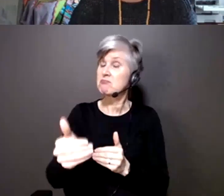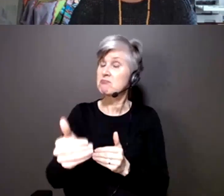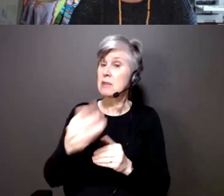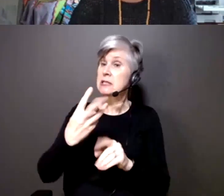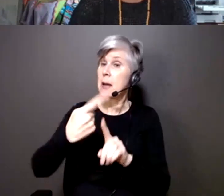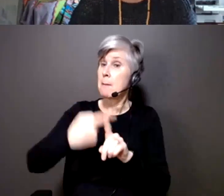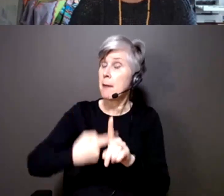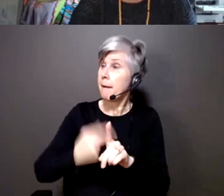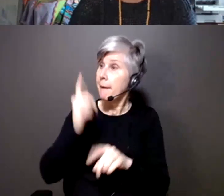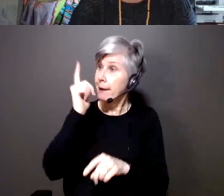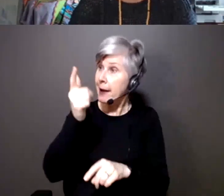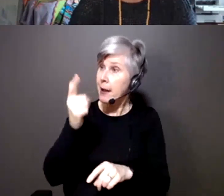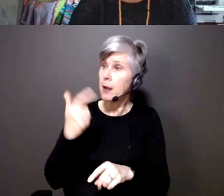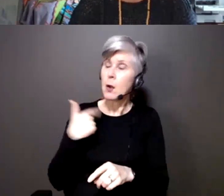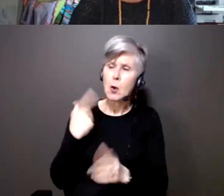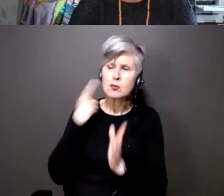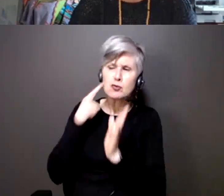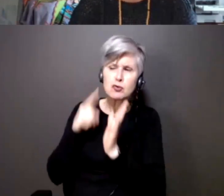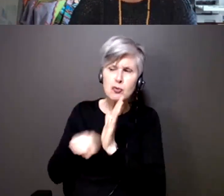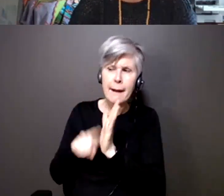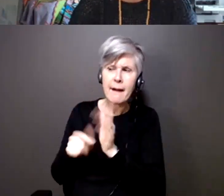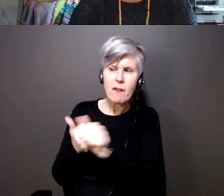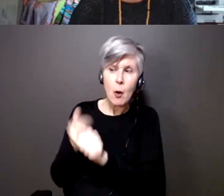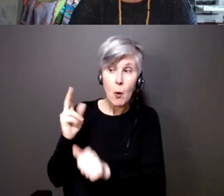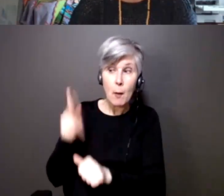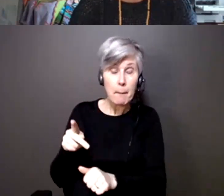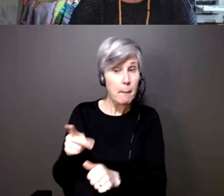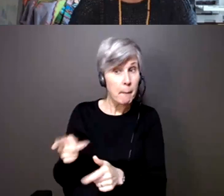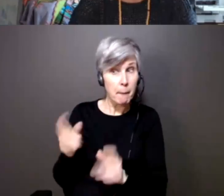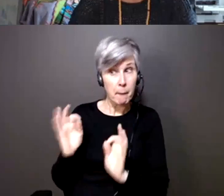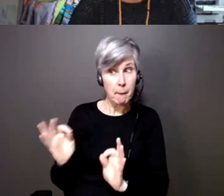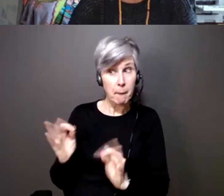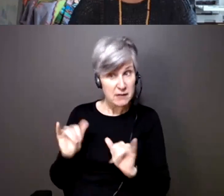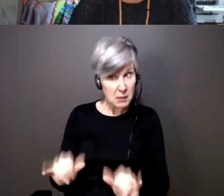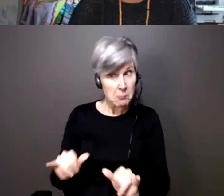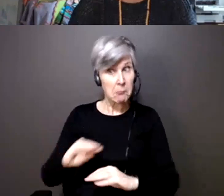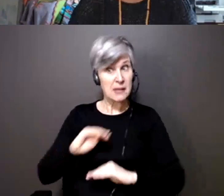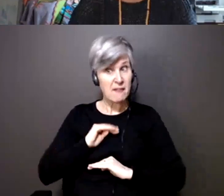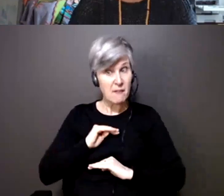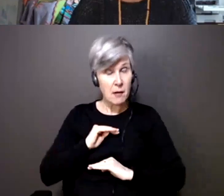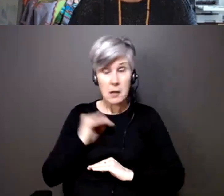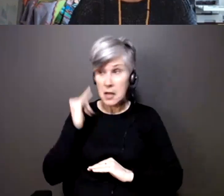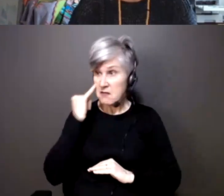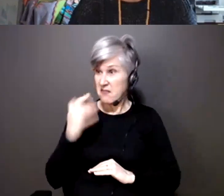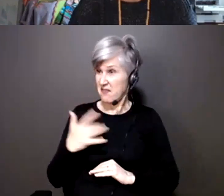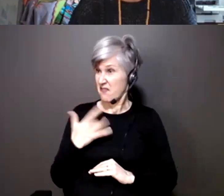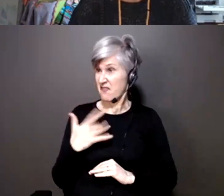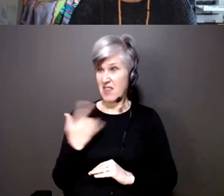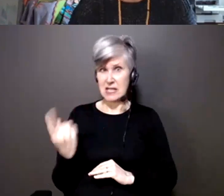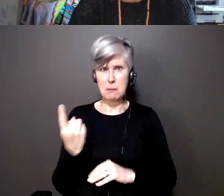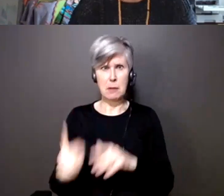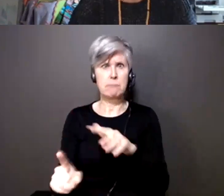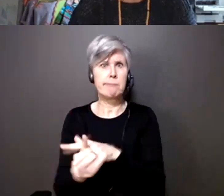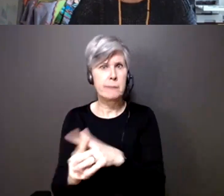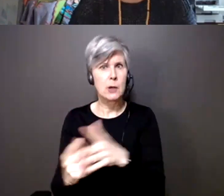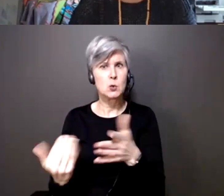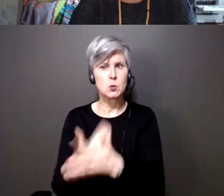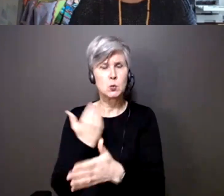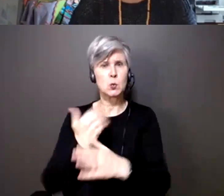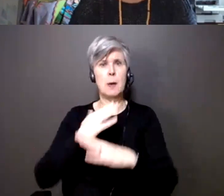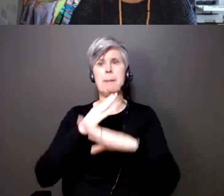these solutions are still working for you. And if there's anything to change in the meantime and you find you're facing new barriers or